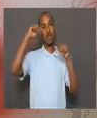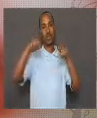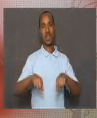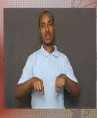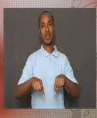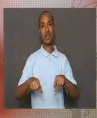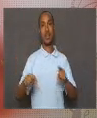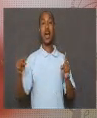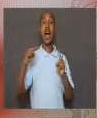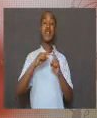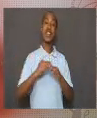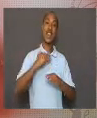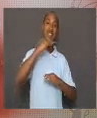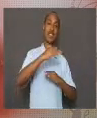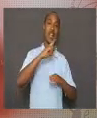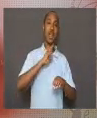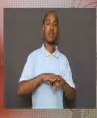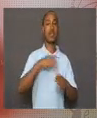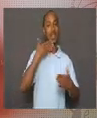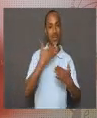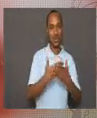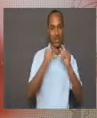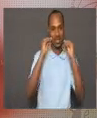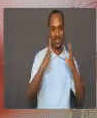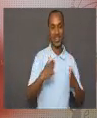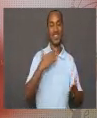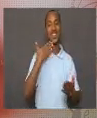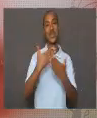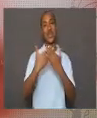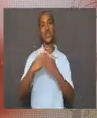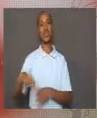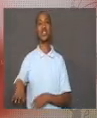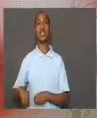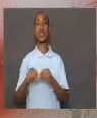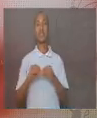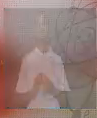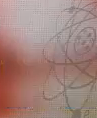Until next time, thank you, teacher. Thank you, students.